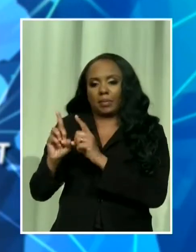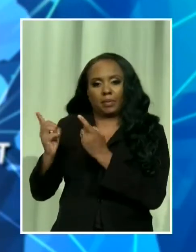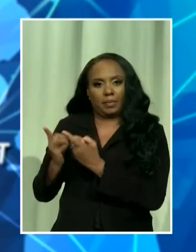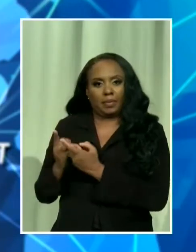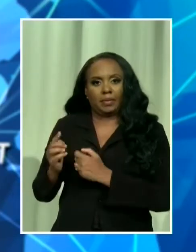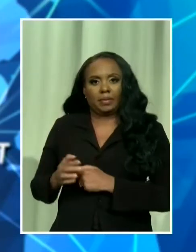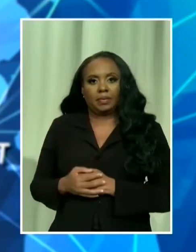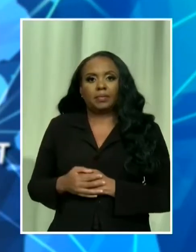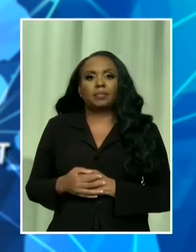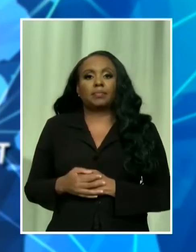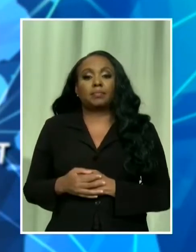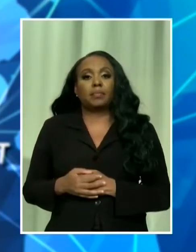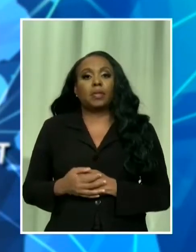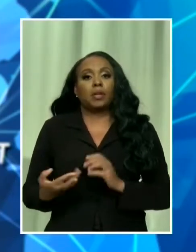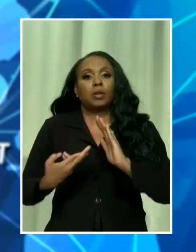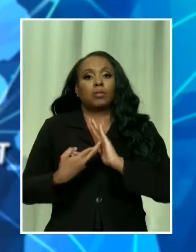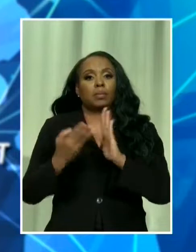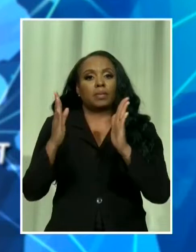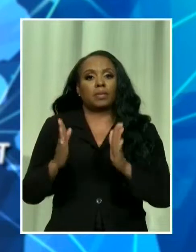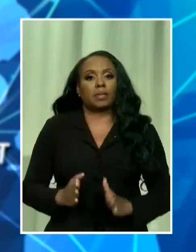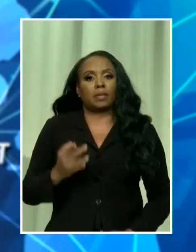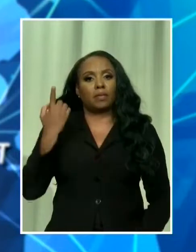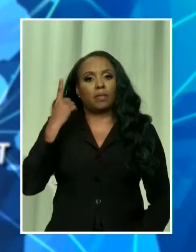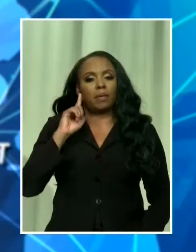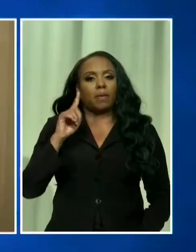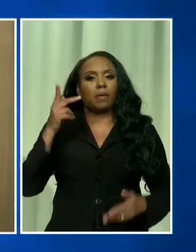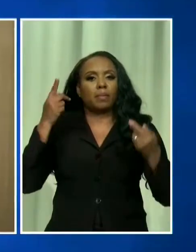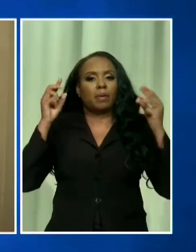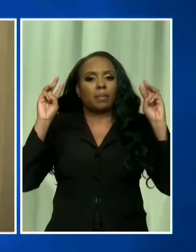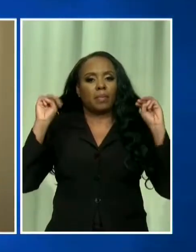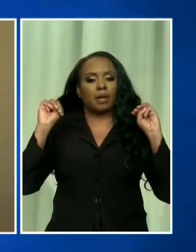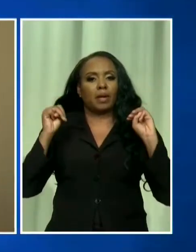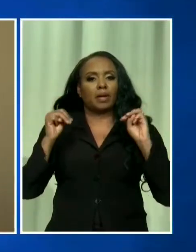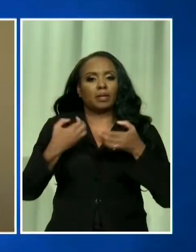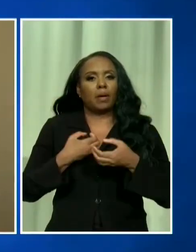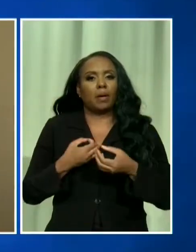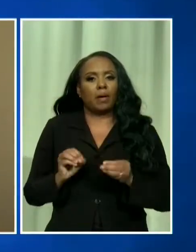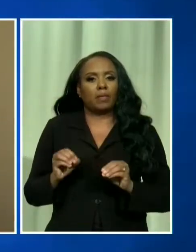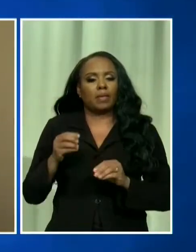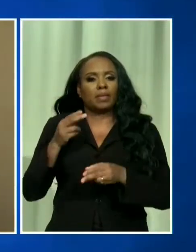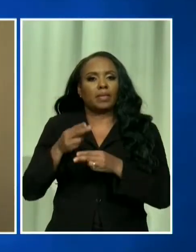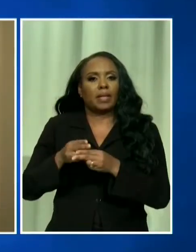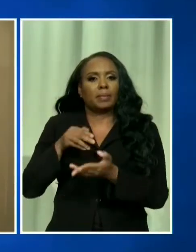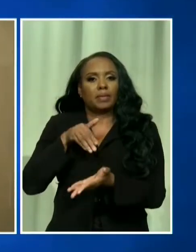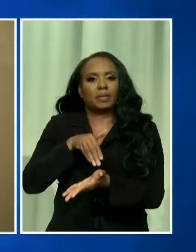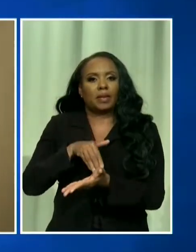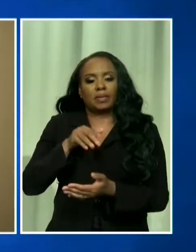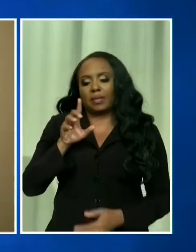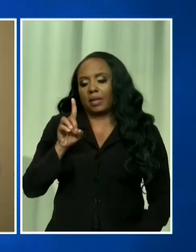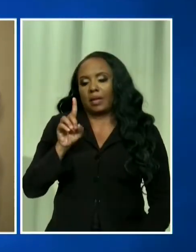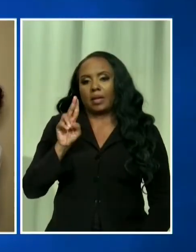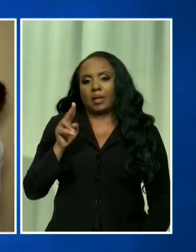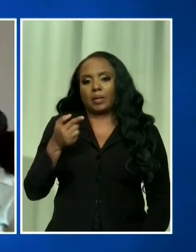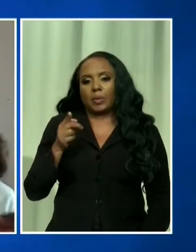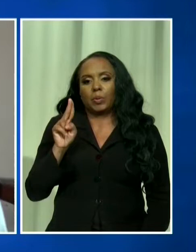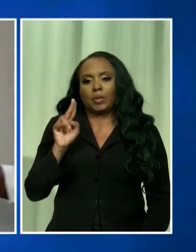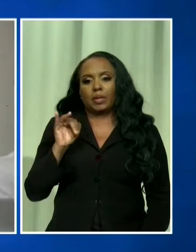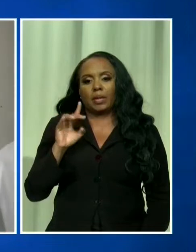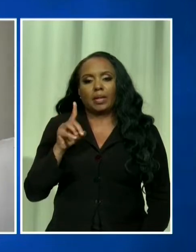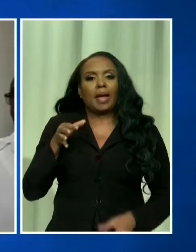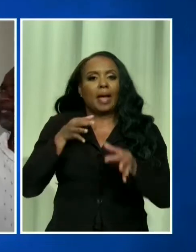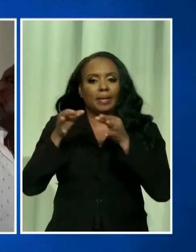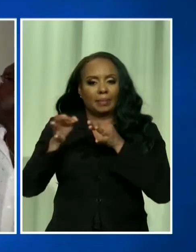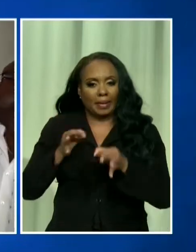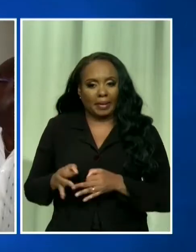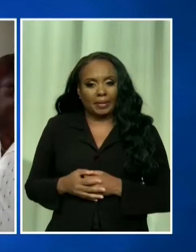the Prime Minister's Office, with responsibility for coordinating infrastructural projects, Dr. William Dugate. Speaking outside of